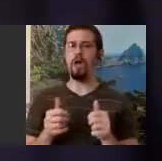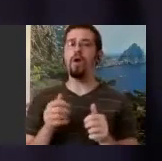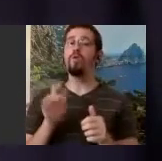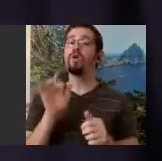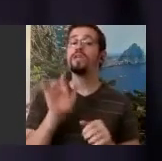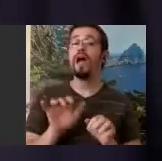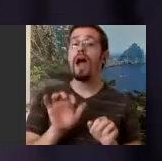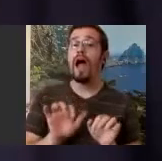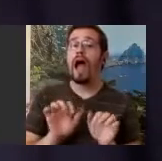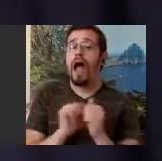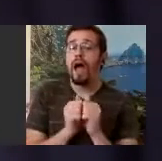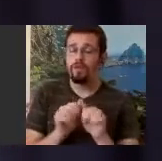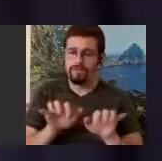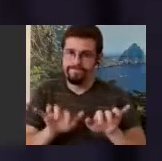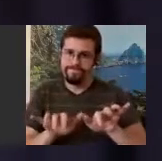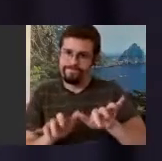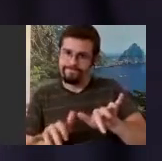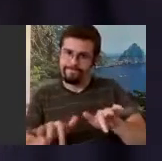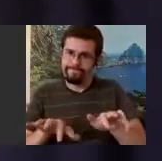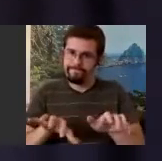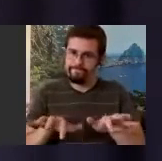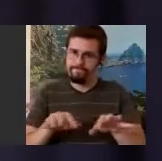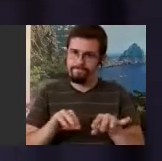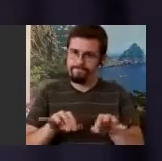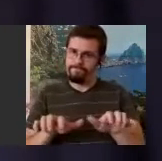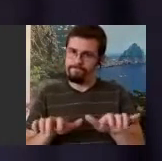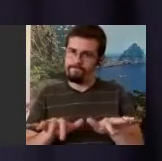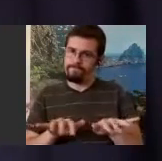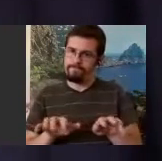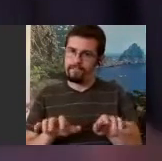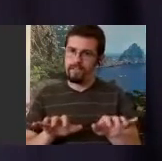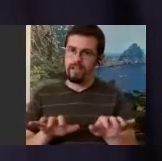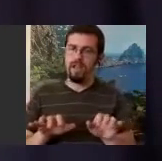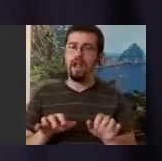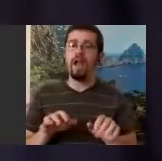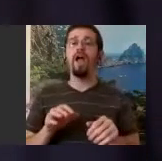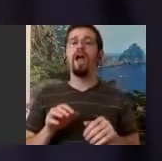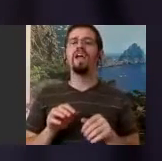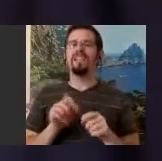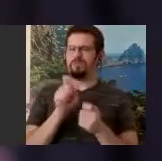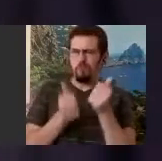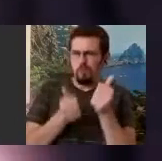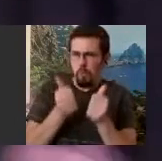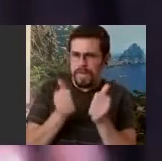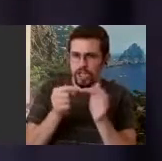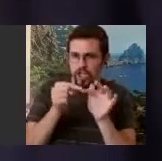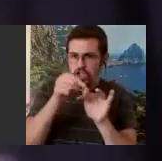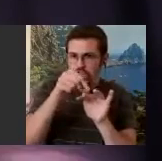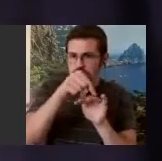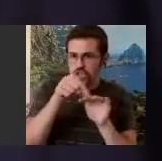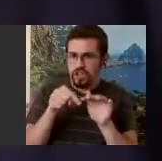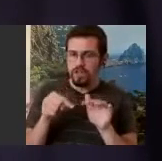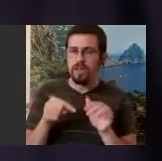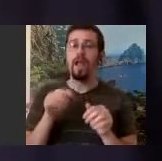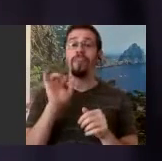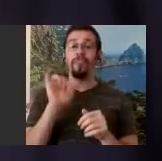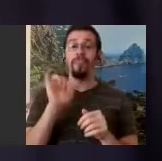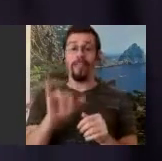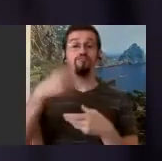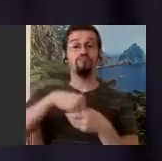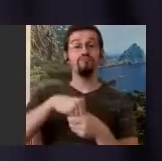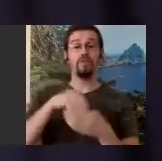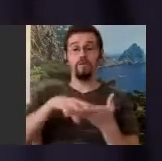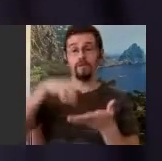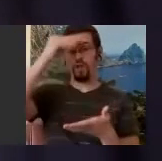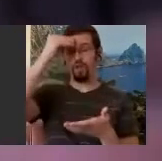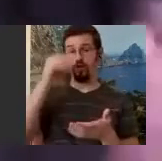the phrases, how to ornament the phrases, and these are all things that are a part of learning the notation.